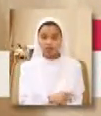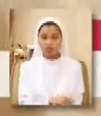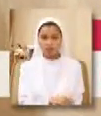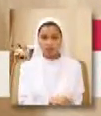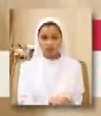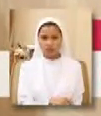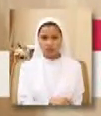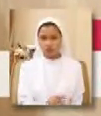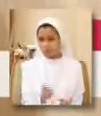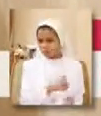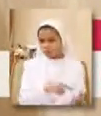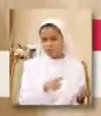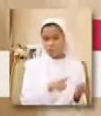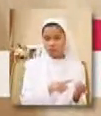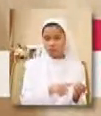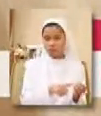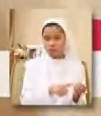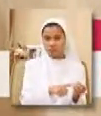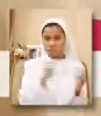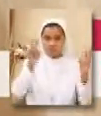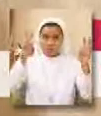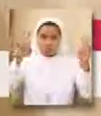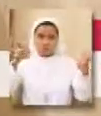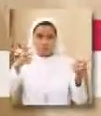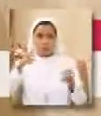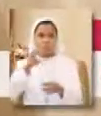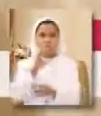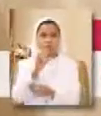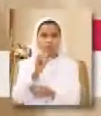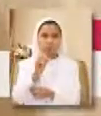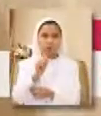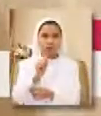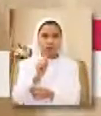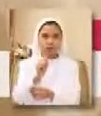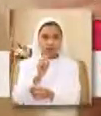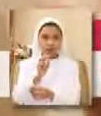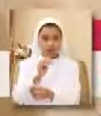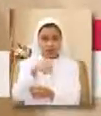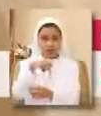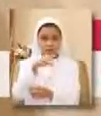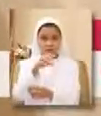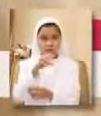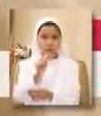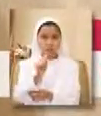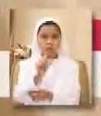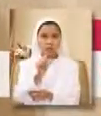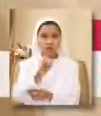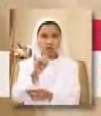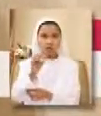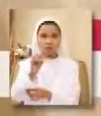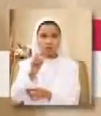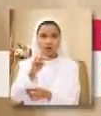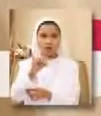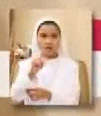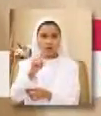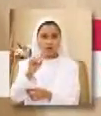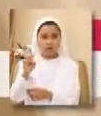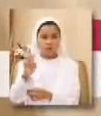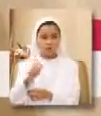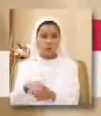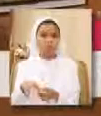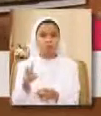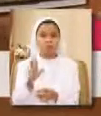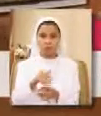what about Franciscan Sister of the Poor? And she said, the other one, no, no, it's too close to another name, another order.